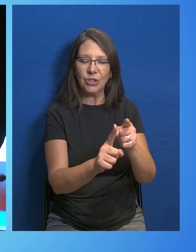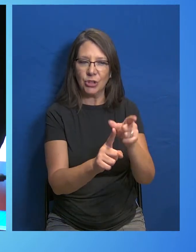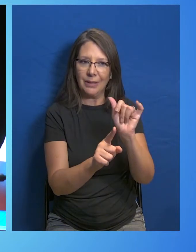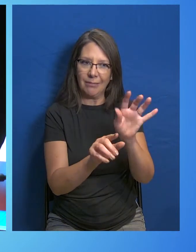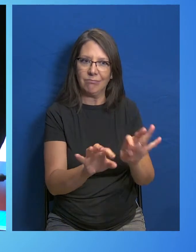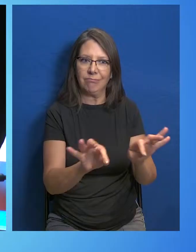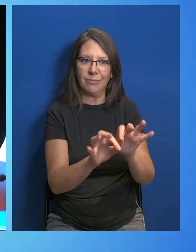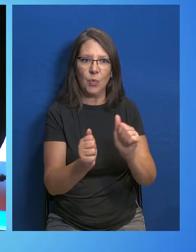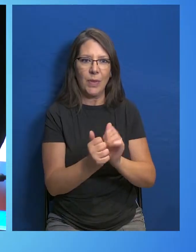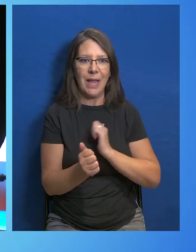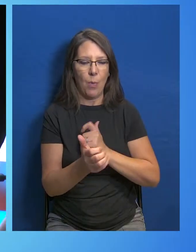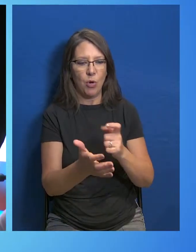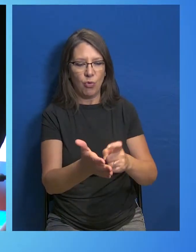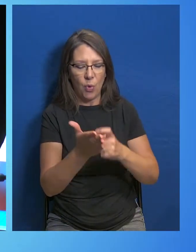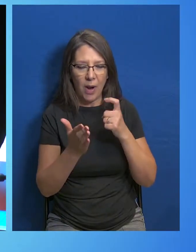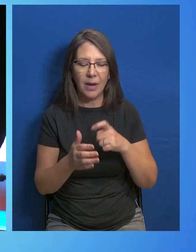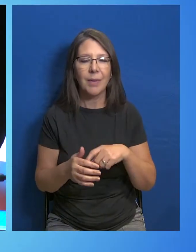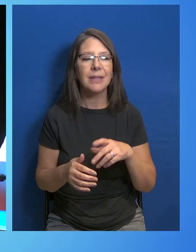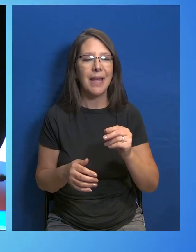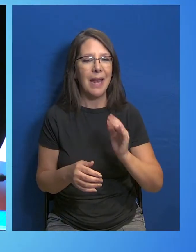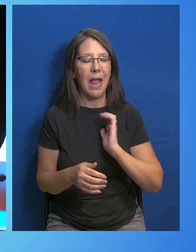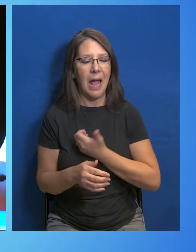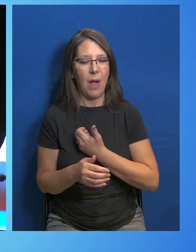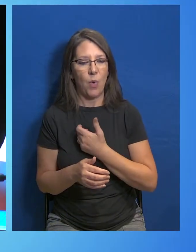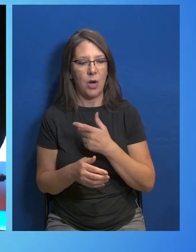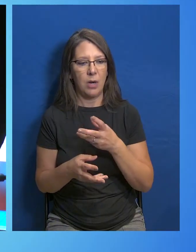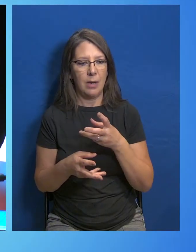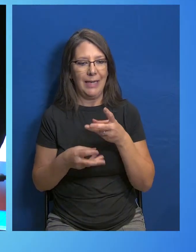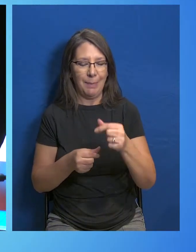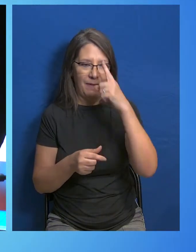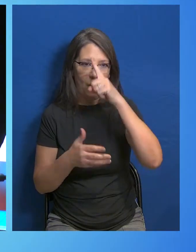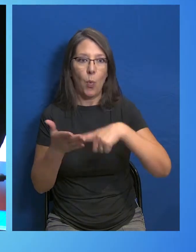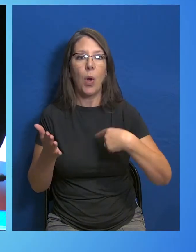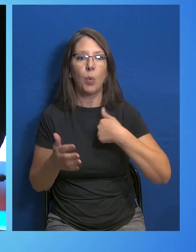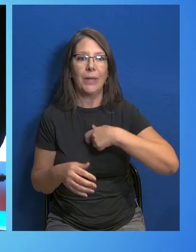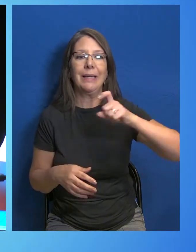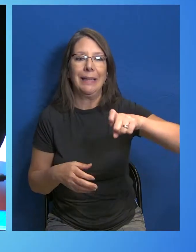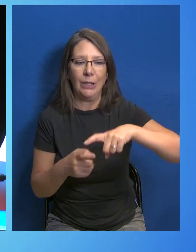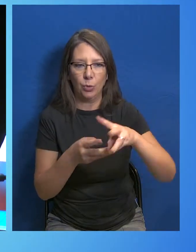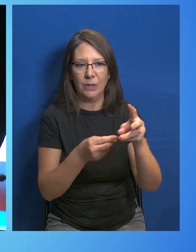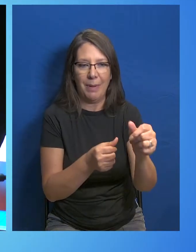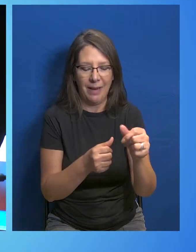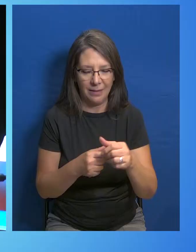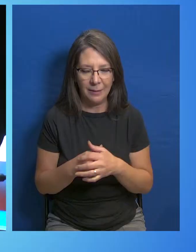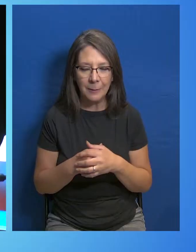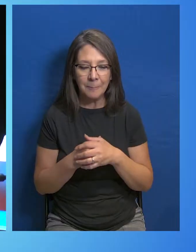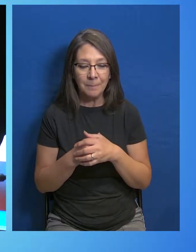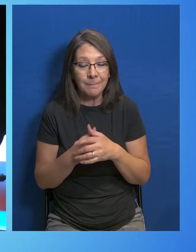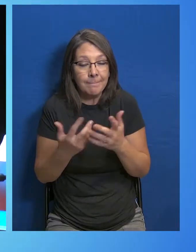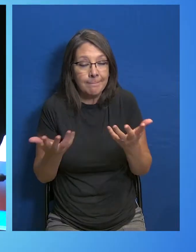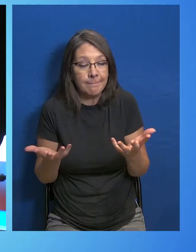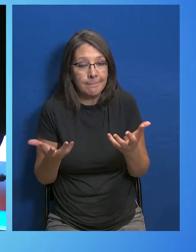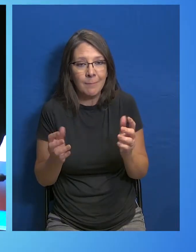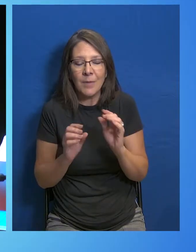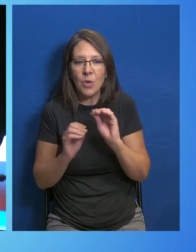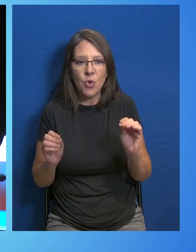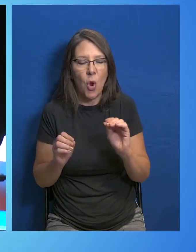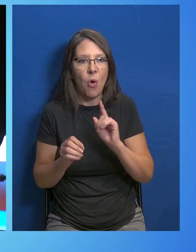contractual requirements as well as our regulatory necessities. So in closing, I know there's no way to really cut the